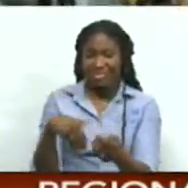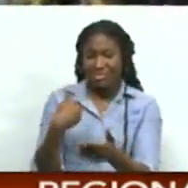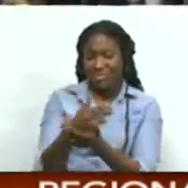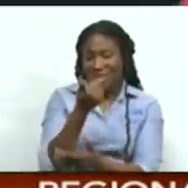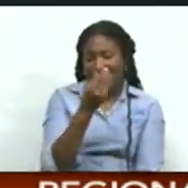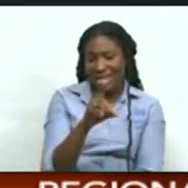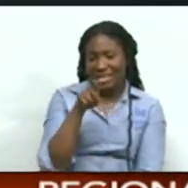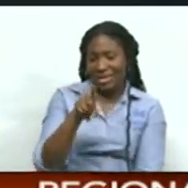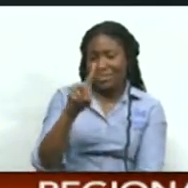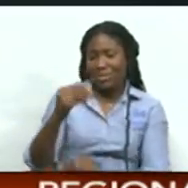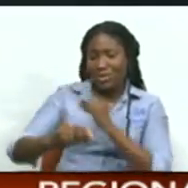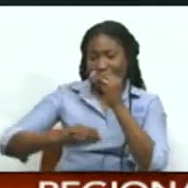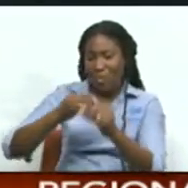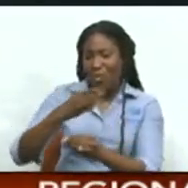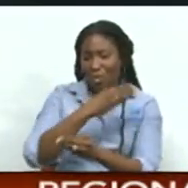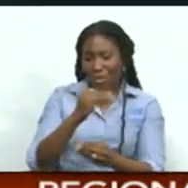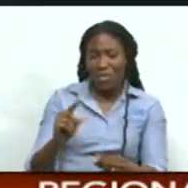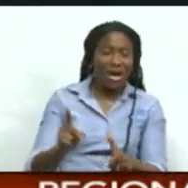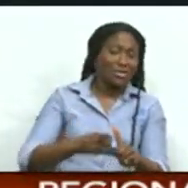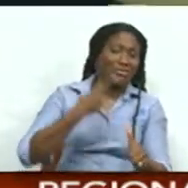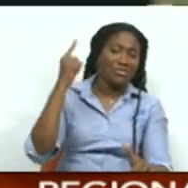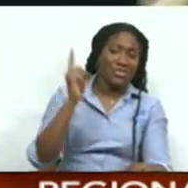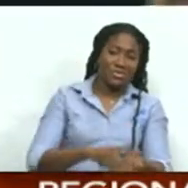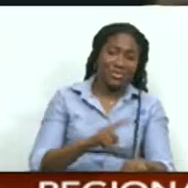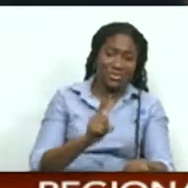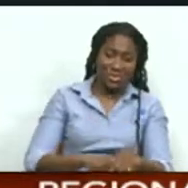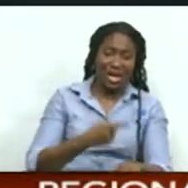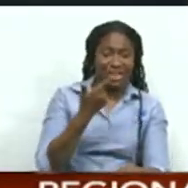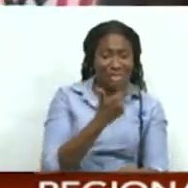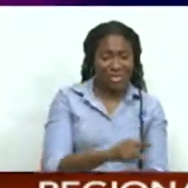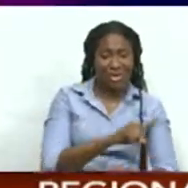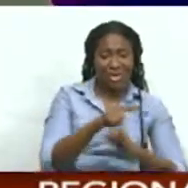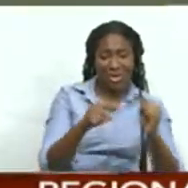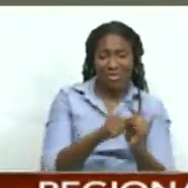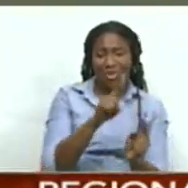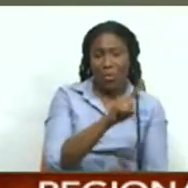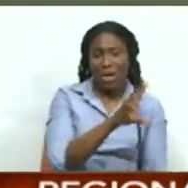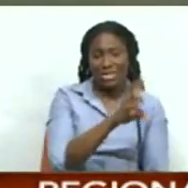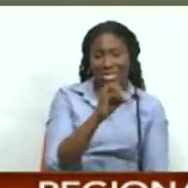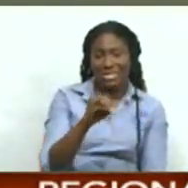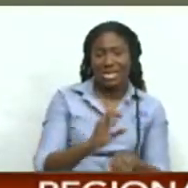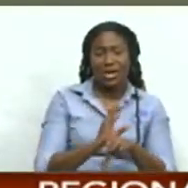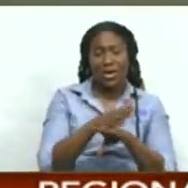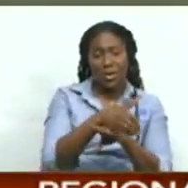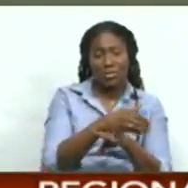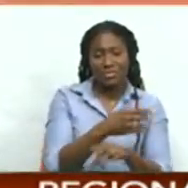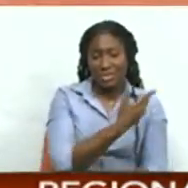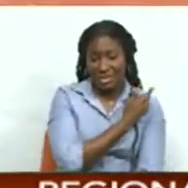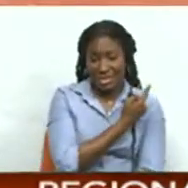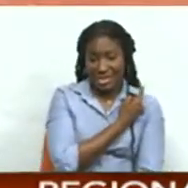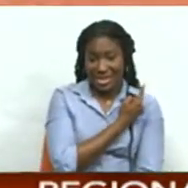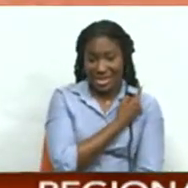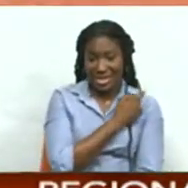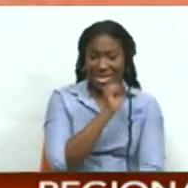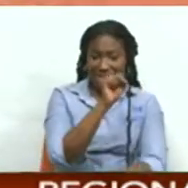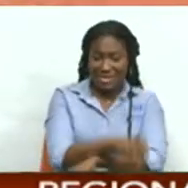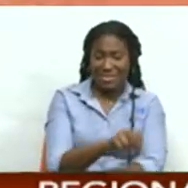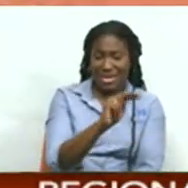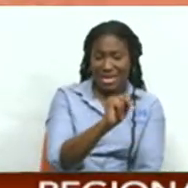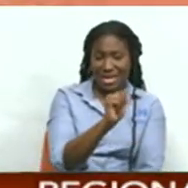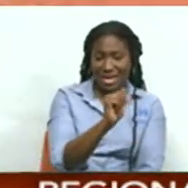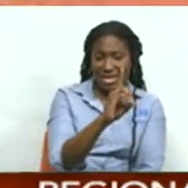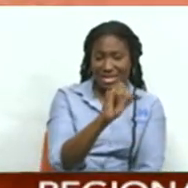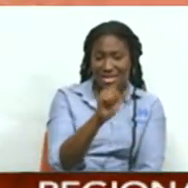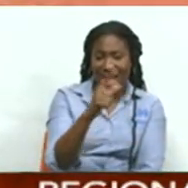handing LSG their first IPL defeat when defending 160 or more. Novak Djokovic surpassed Rafael Nadal on his way into the semis of the Monte